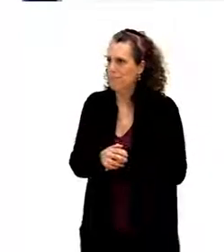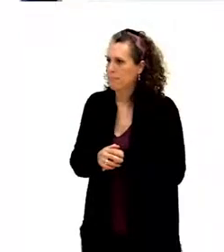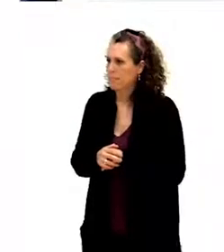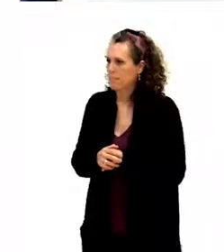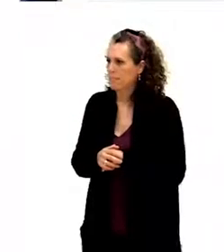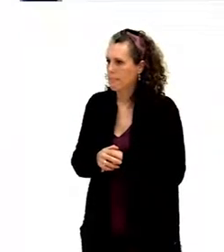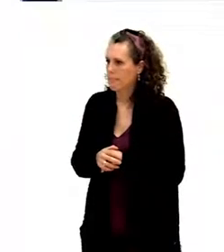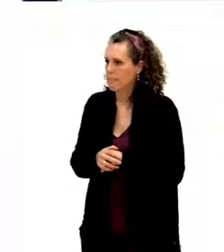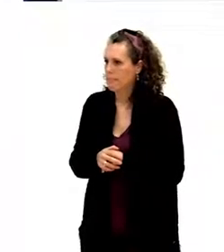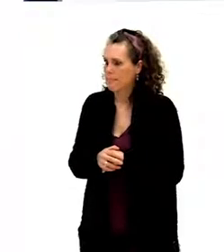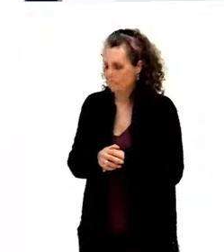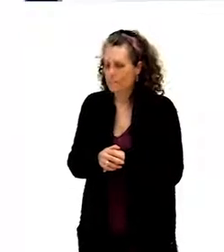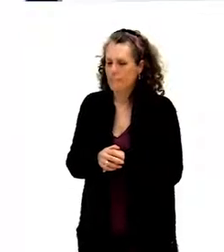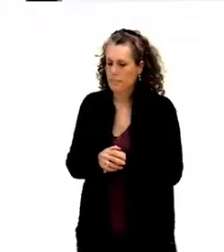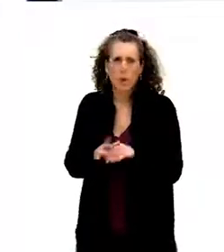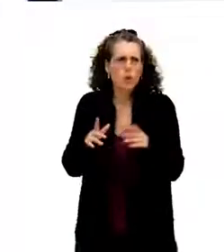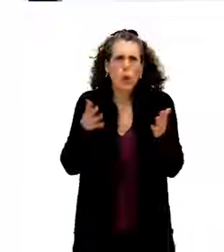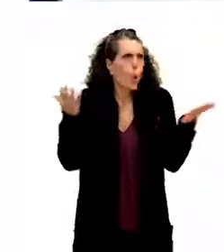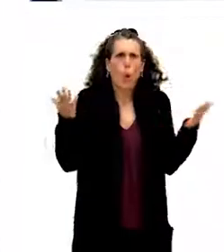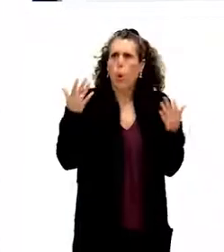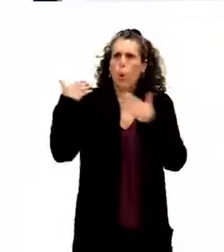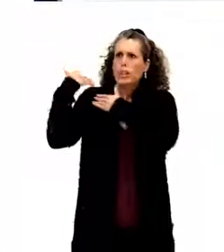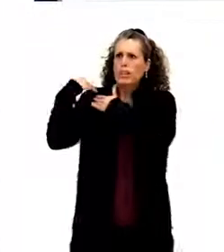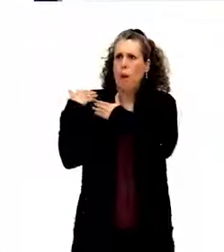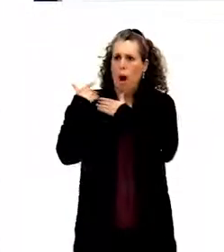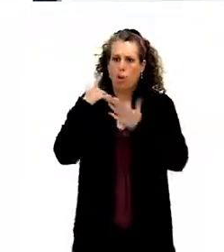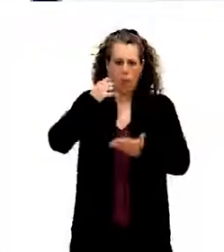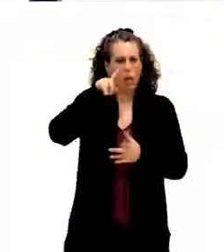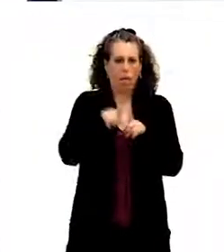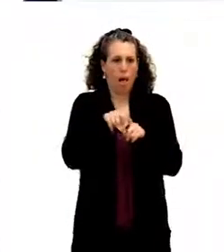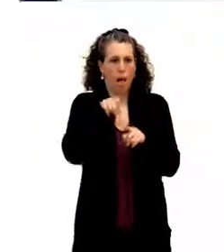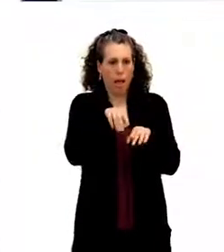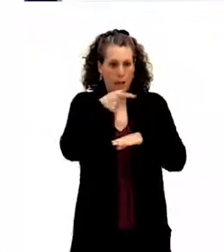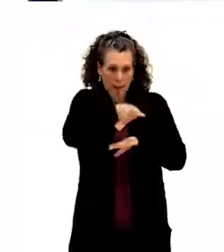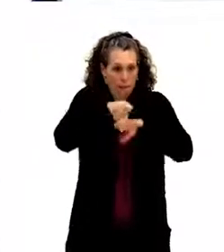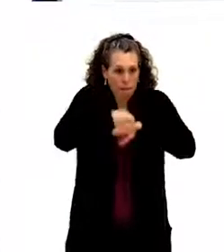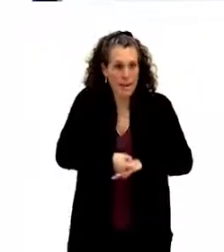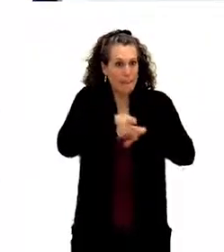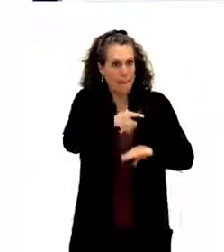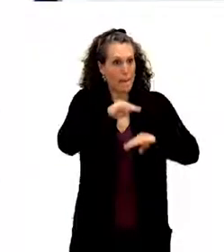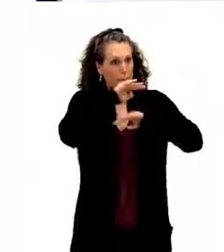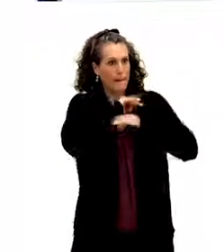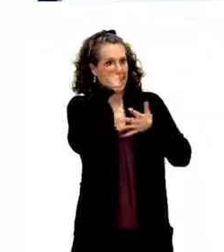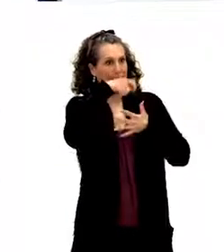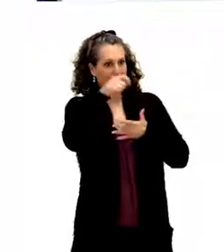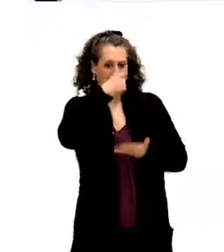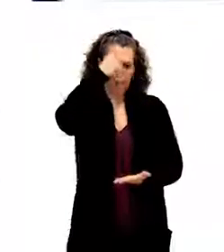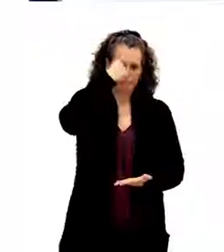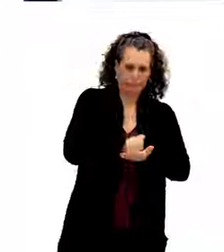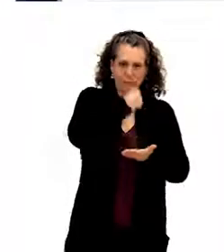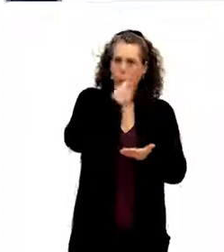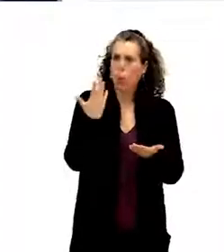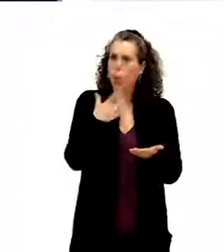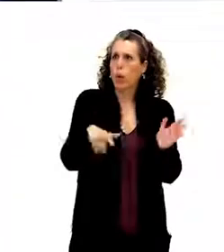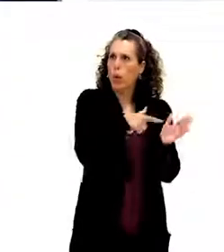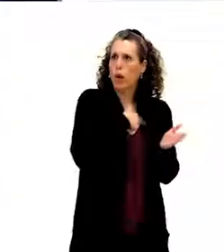who will provide the minimum standard certification? Well, that's another question that the European Commission